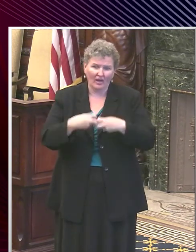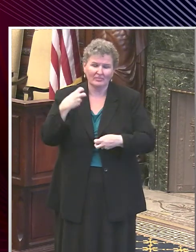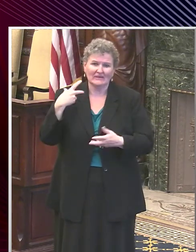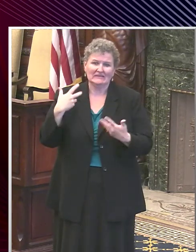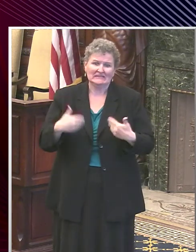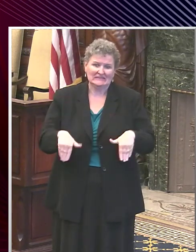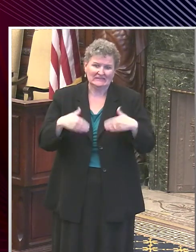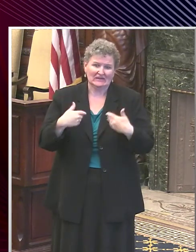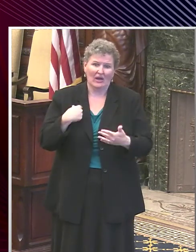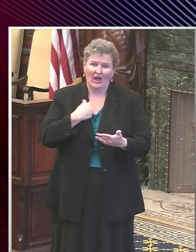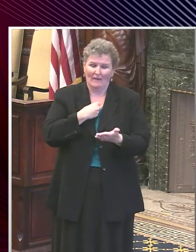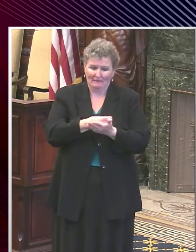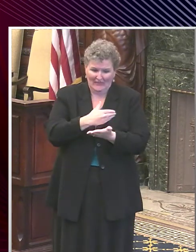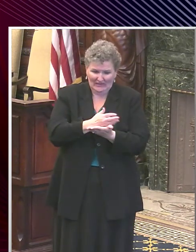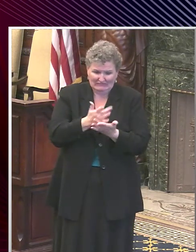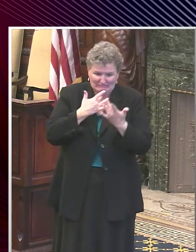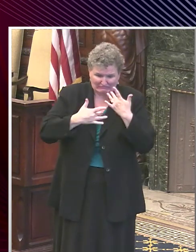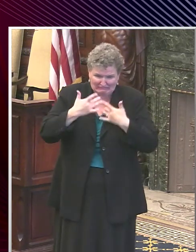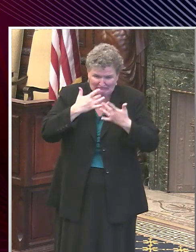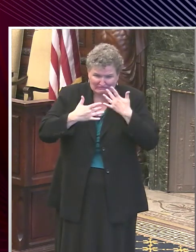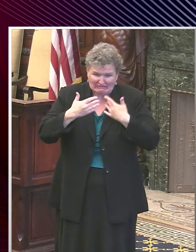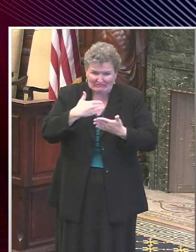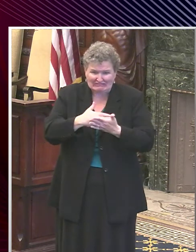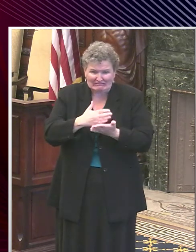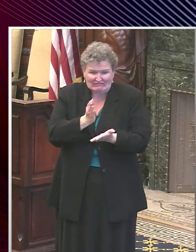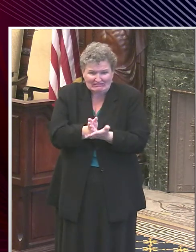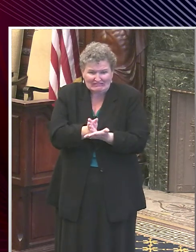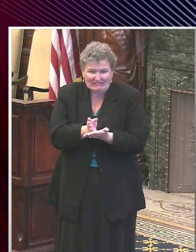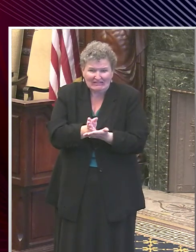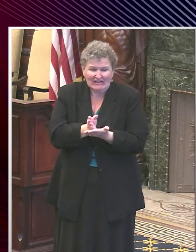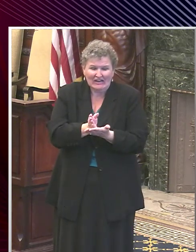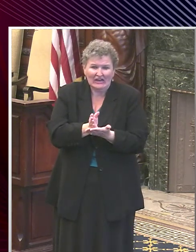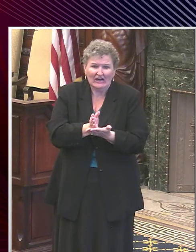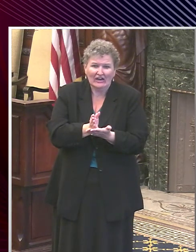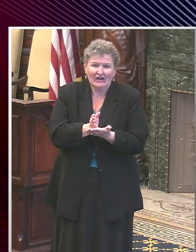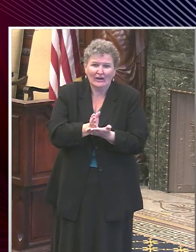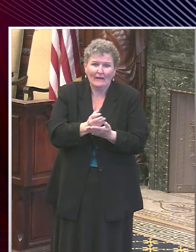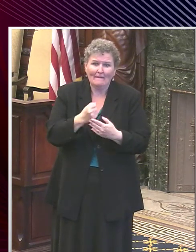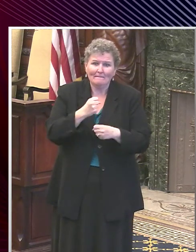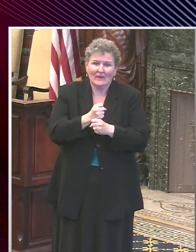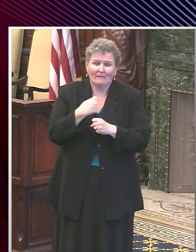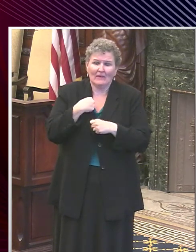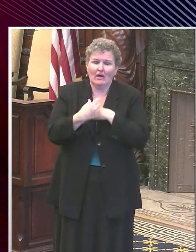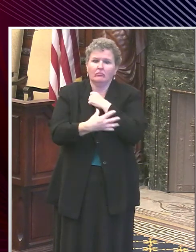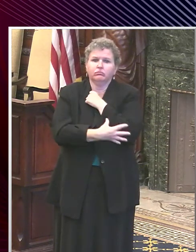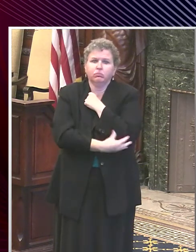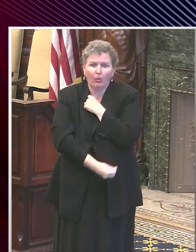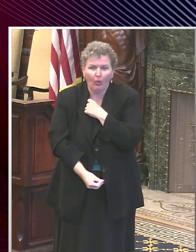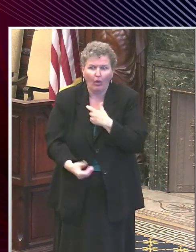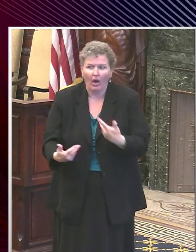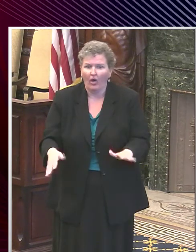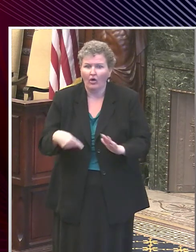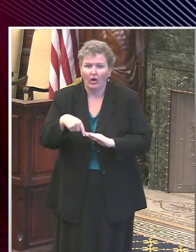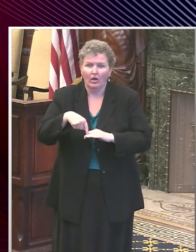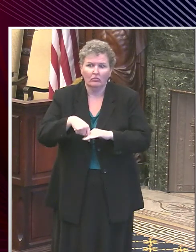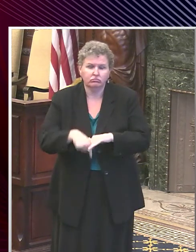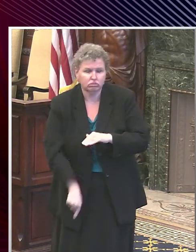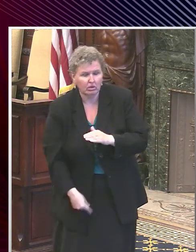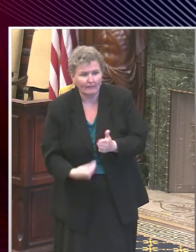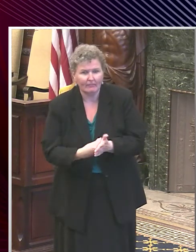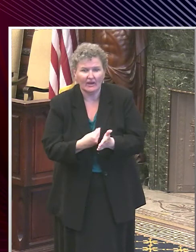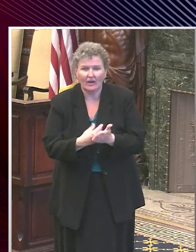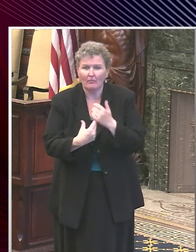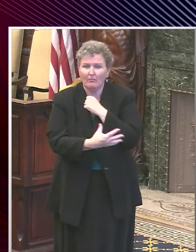budget. We are a poor city to begin with, and this has just exacerbated it. And we do not have the wherewithal to make